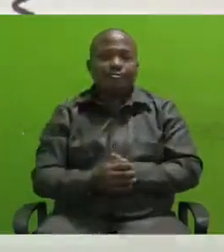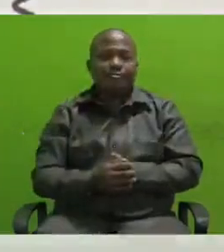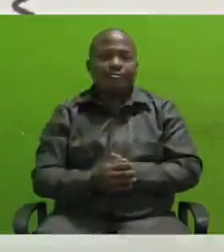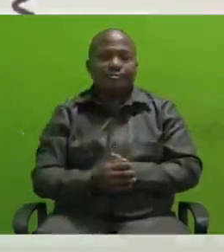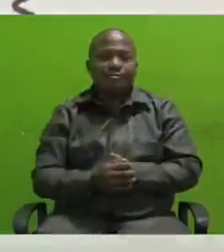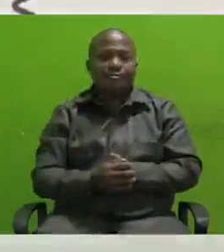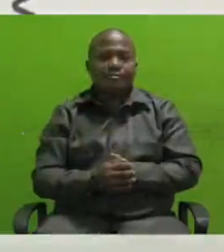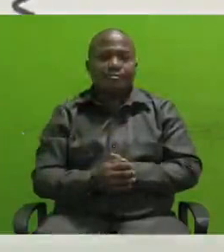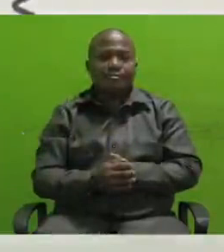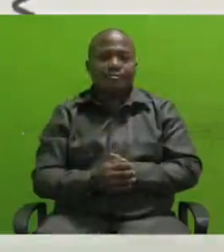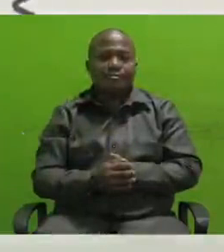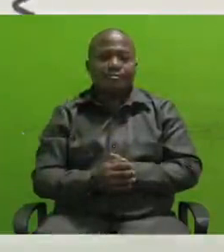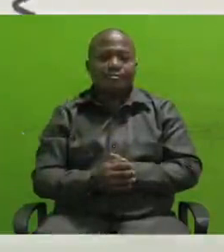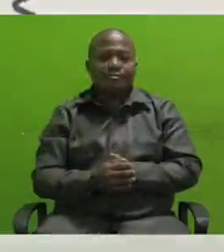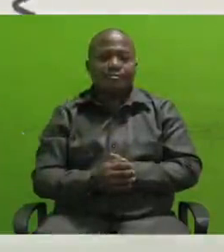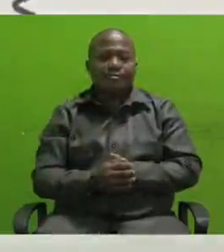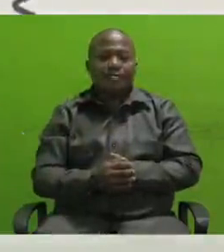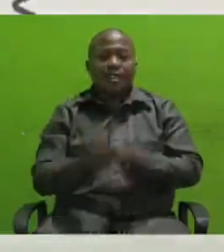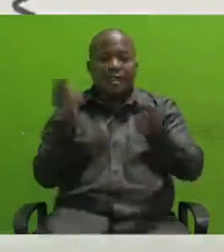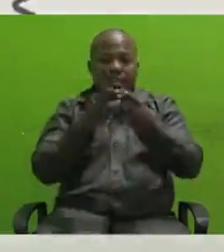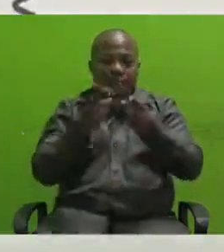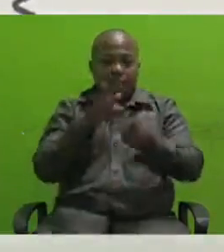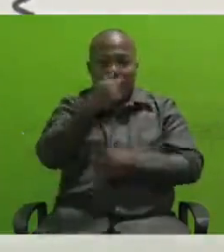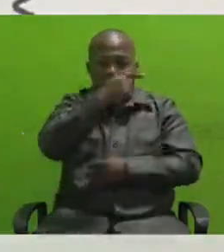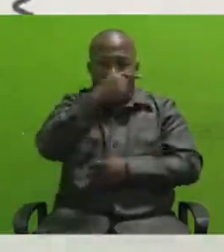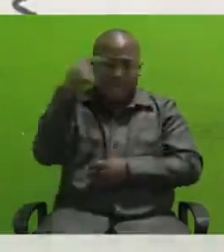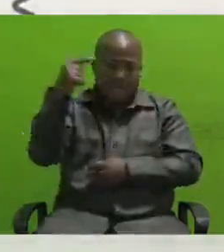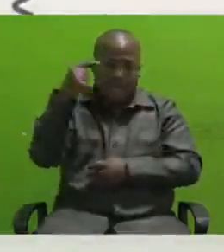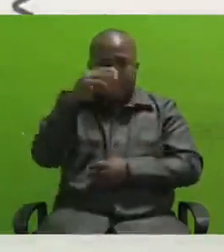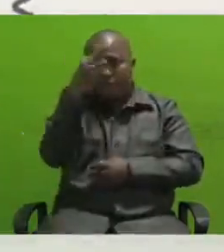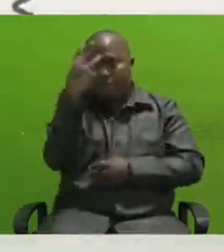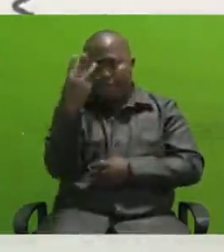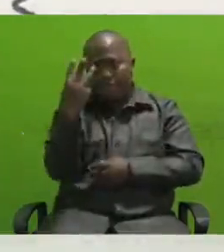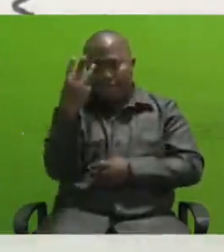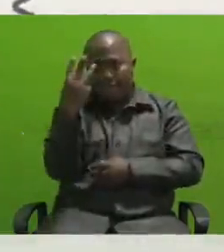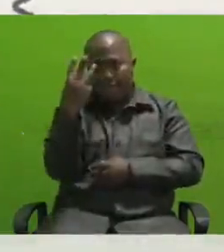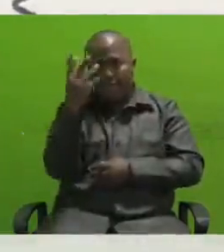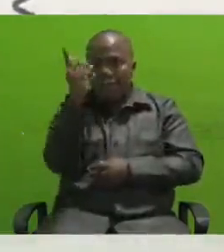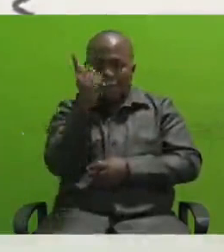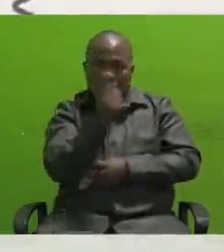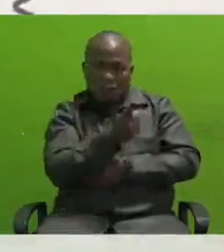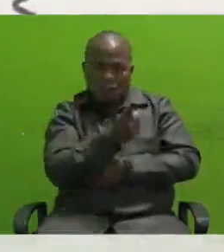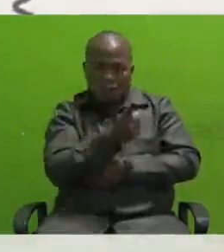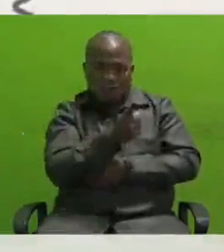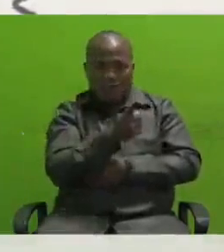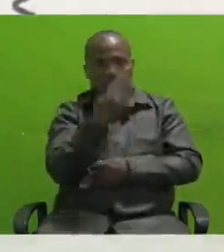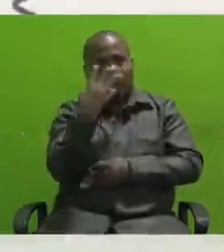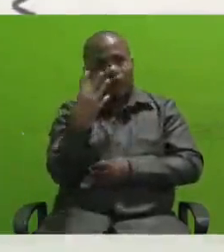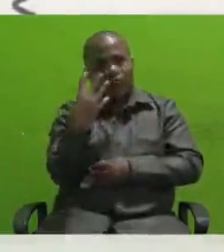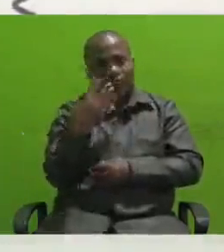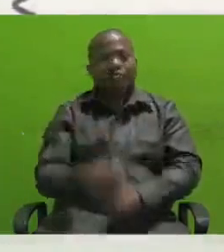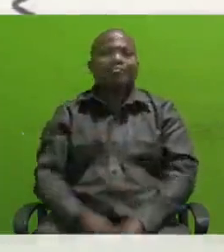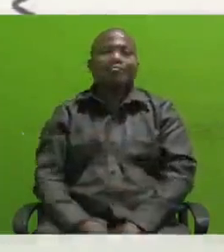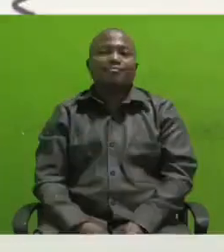Okay? So this is equal to negative 3 over